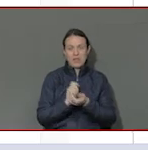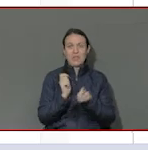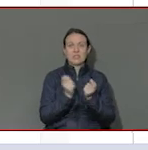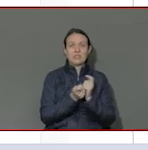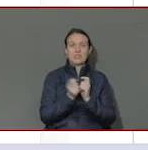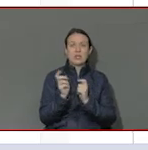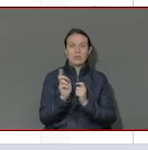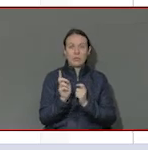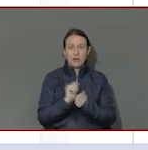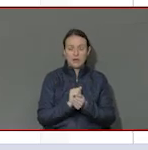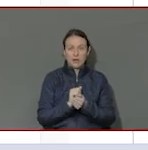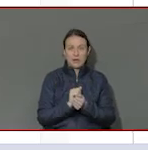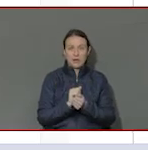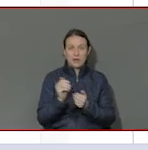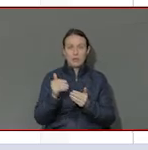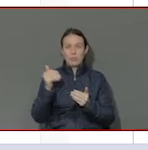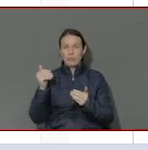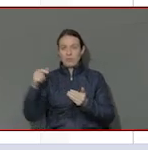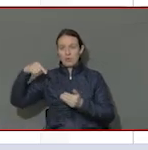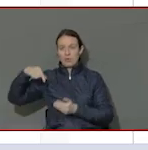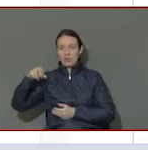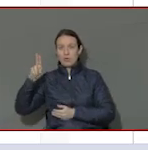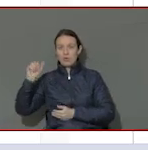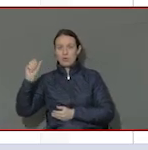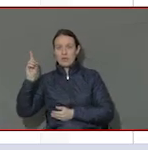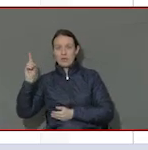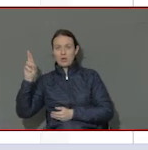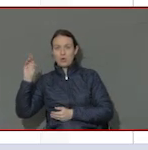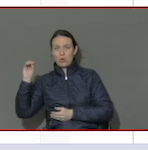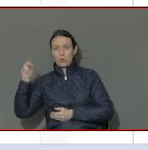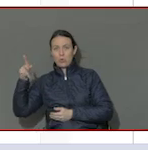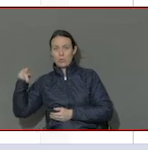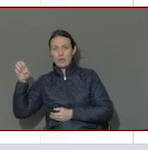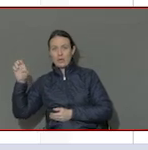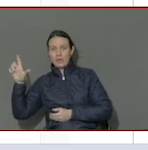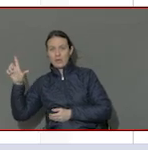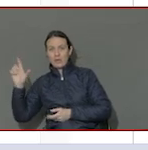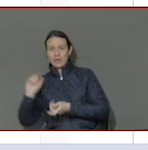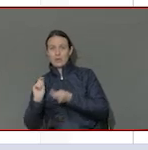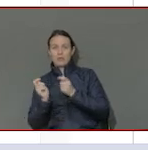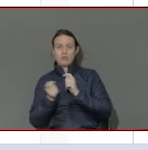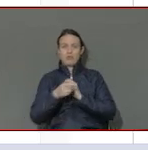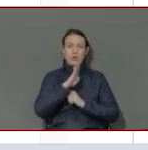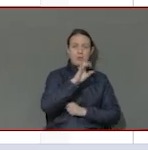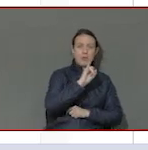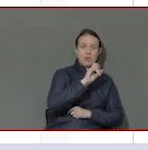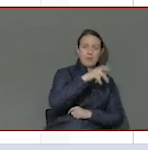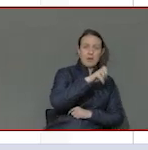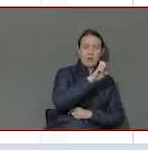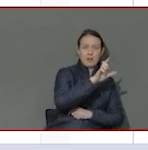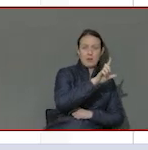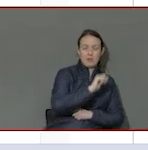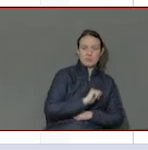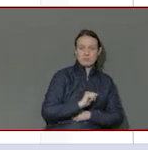what? From quadrupedal to bipedal. What does that mean? It means that